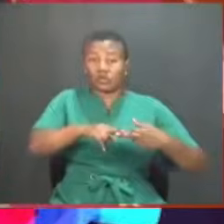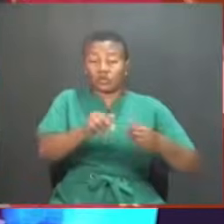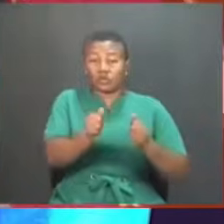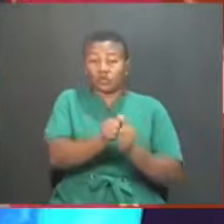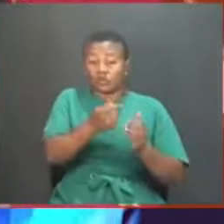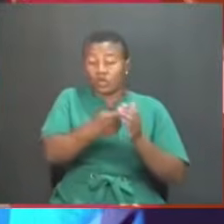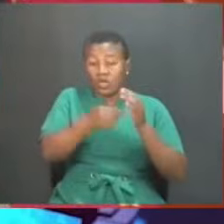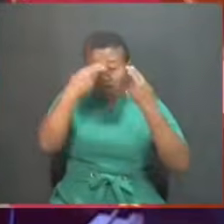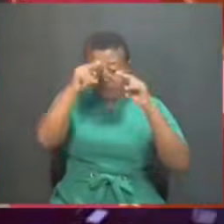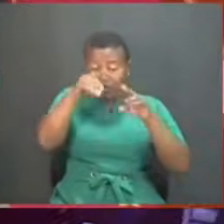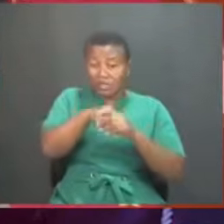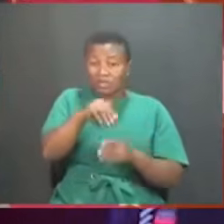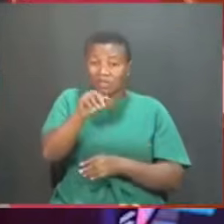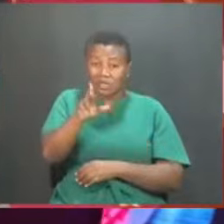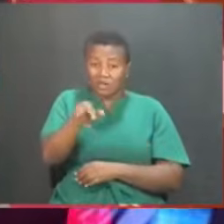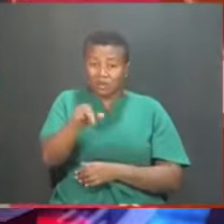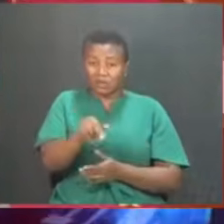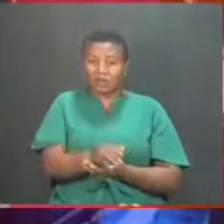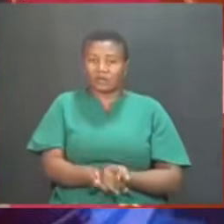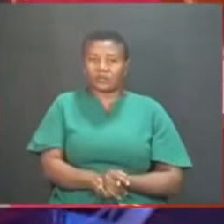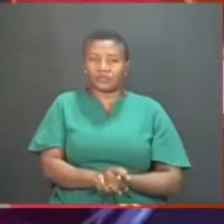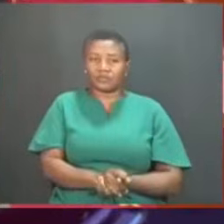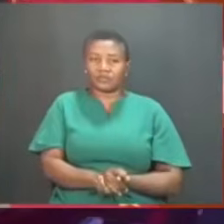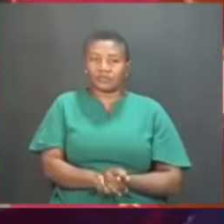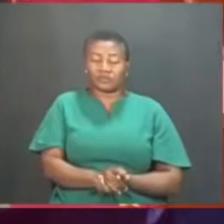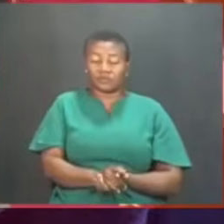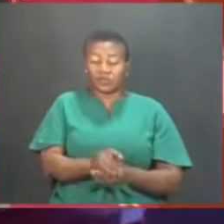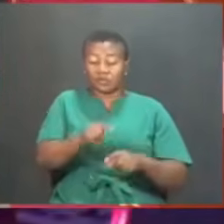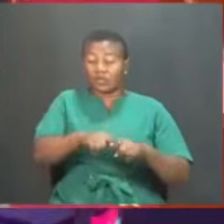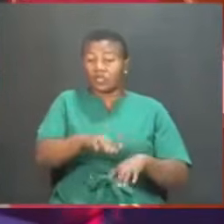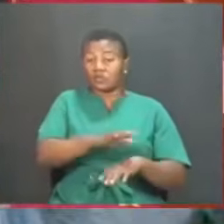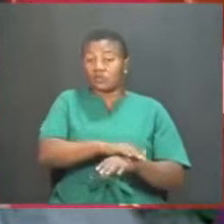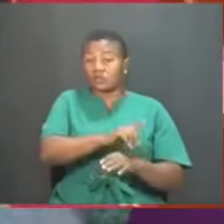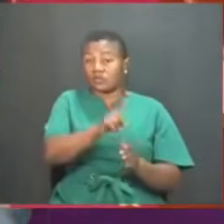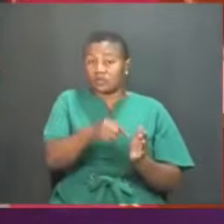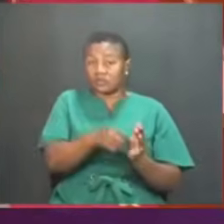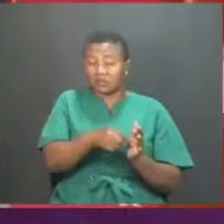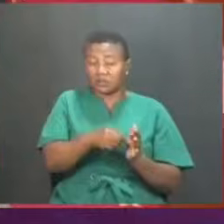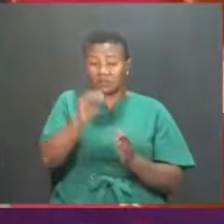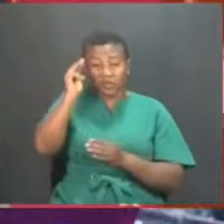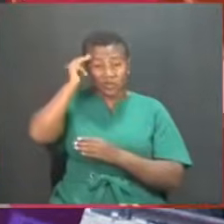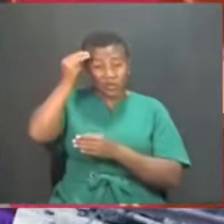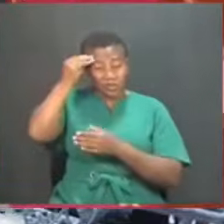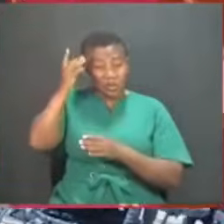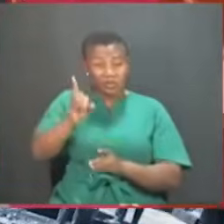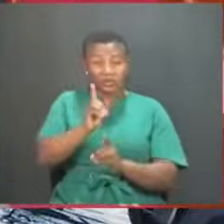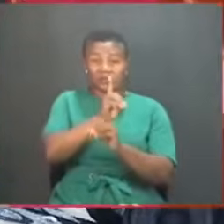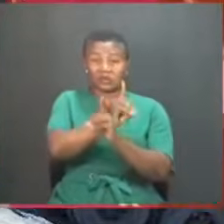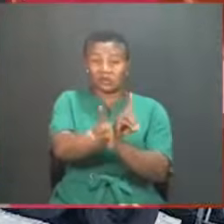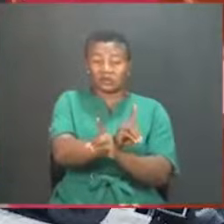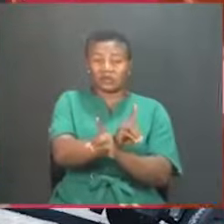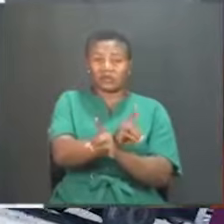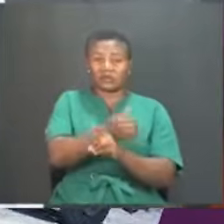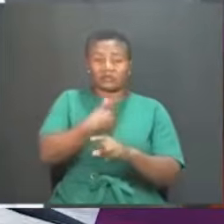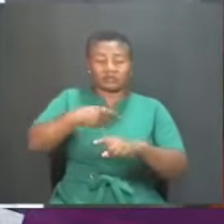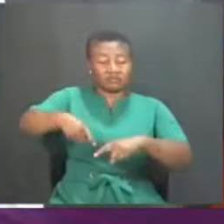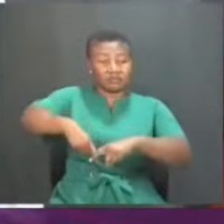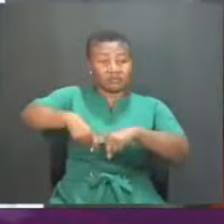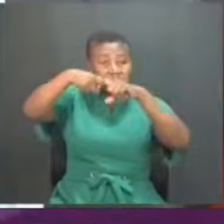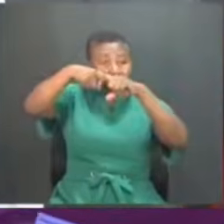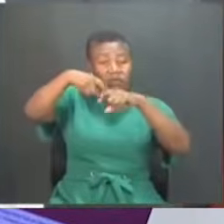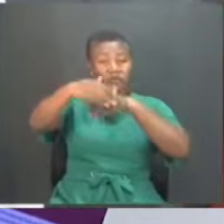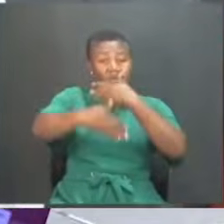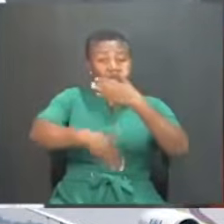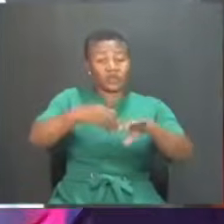Accra. The Speaker, in light of this development, the Ministry of Defense has halted the recruitment process in Accra until